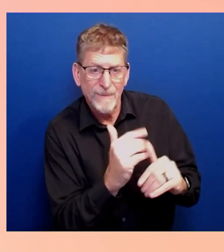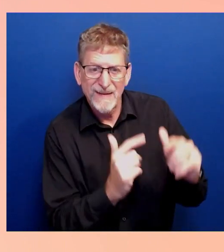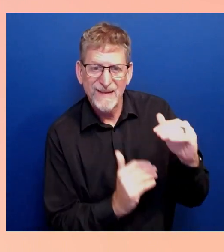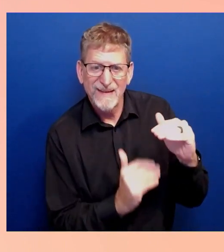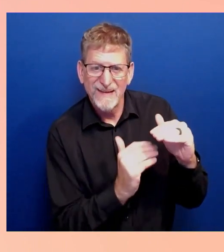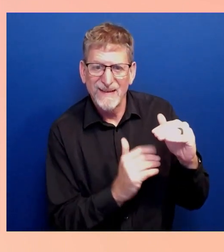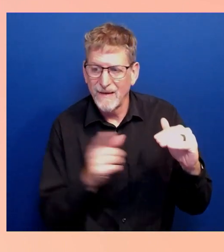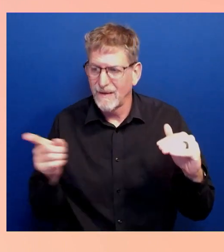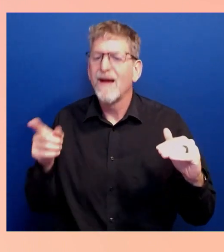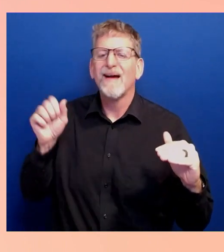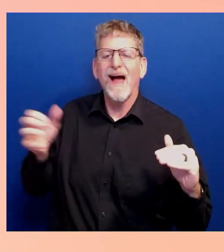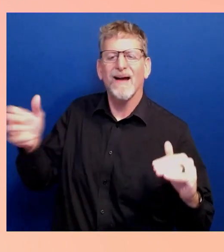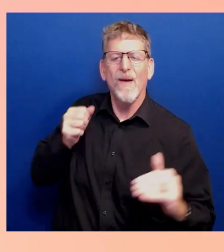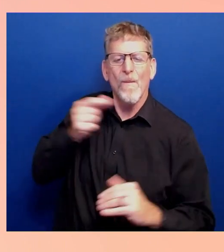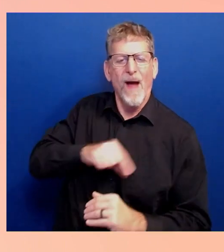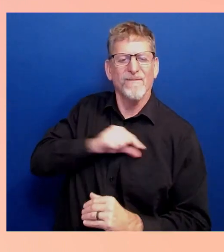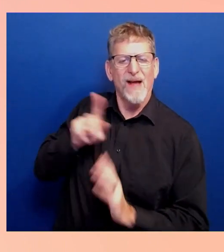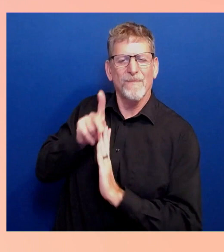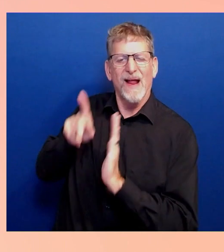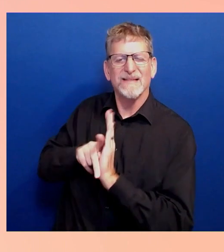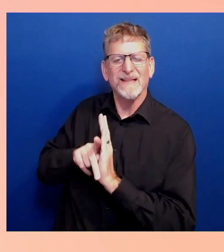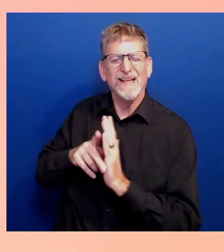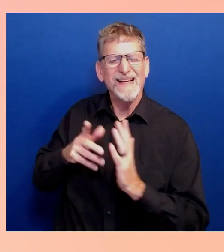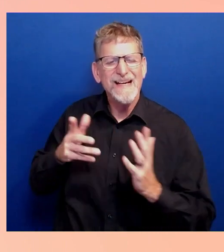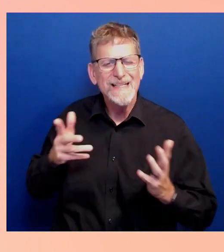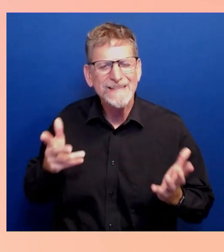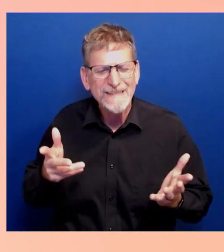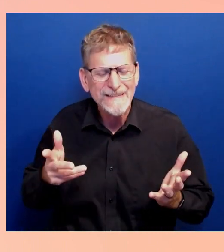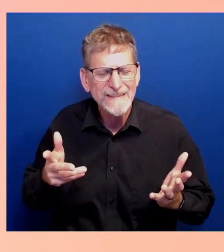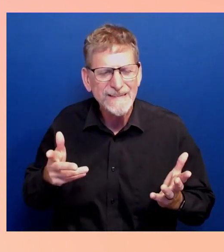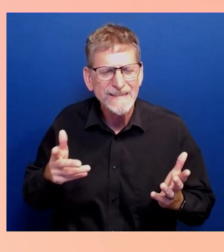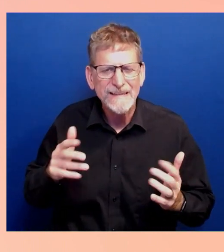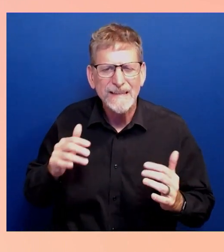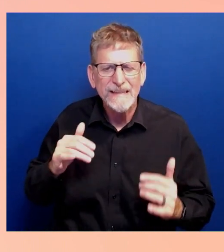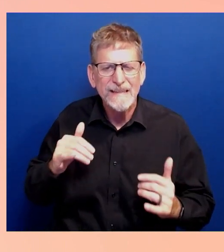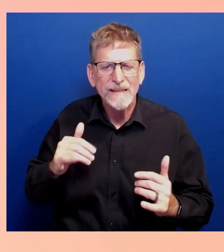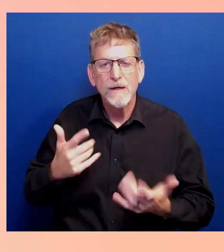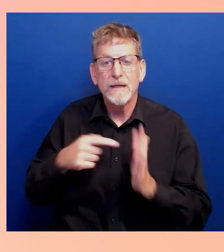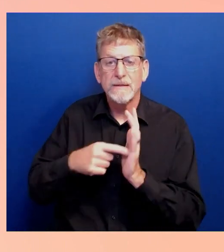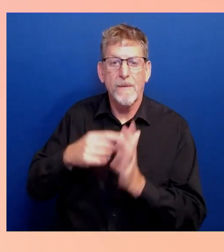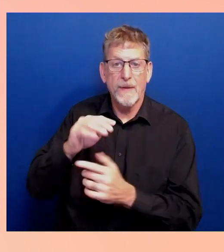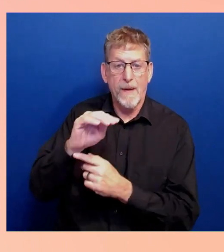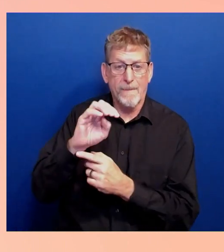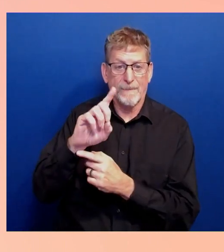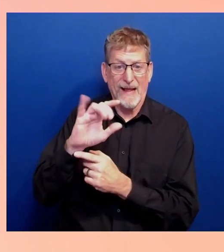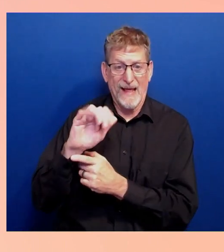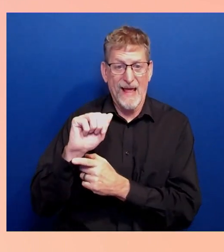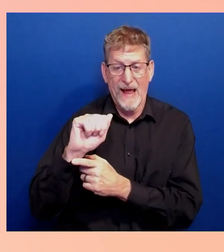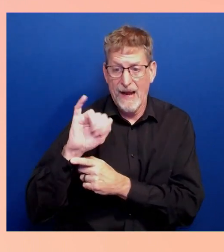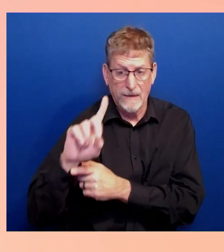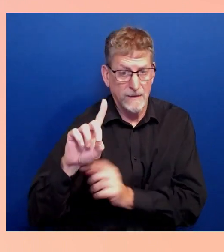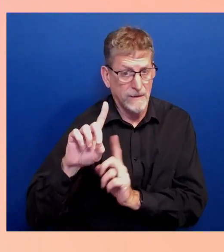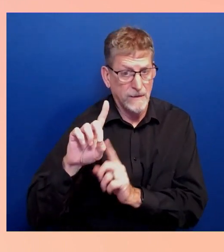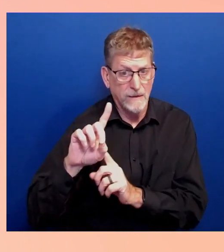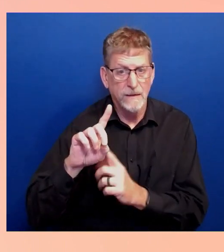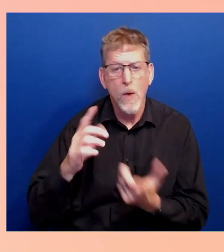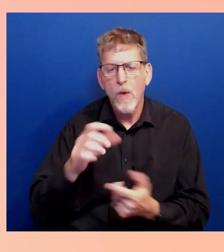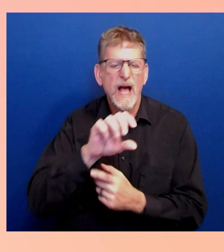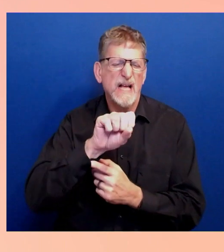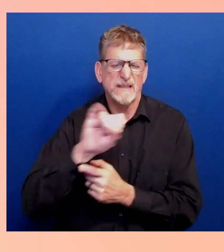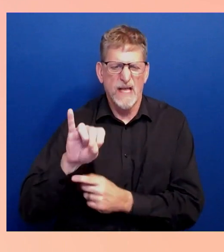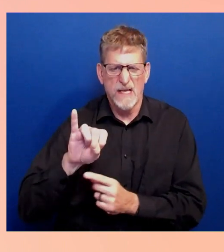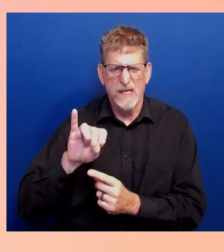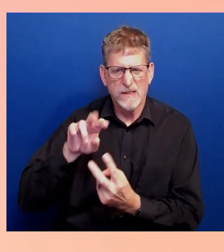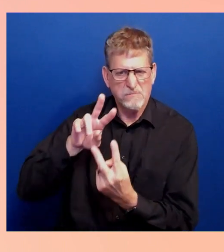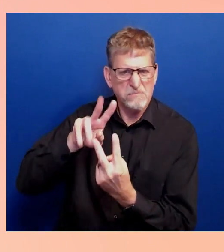And oftentimes when it's a program like Medicaid or Supplemental Security Income or SSI, that program